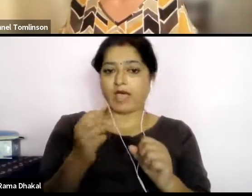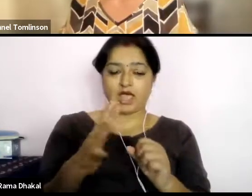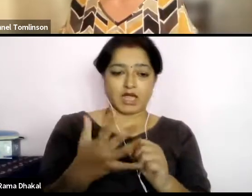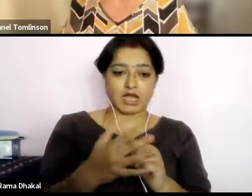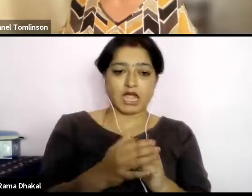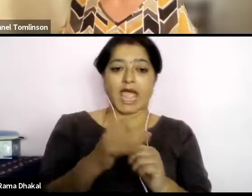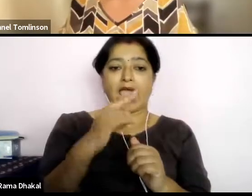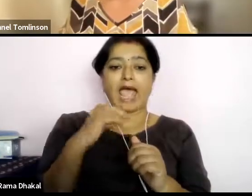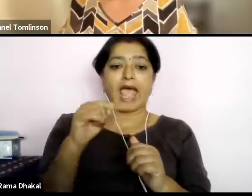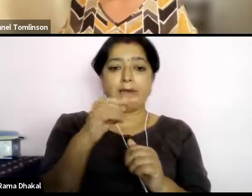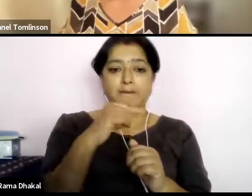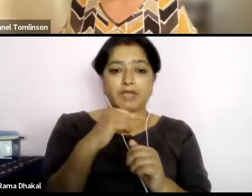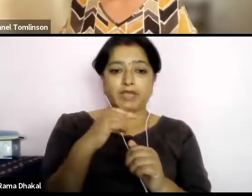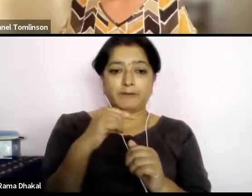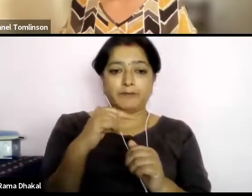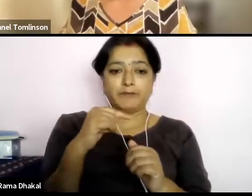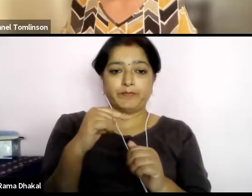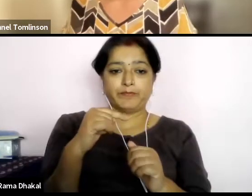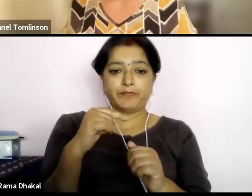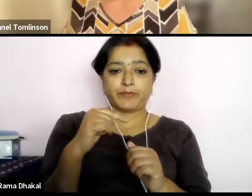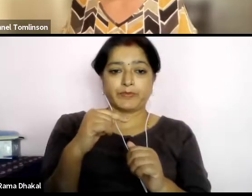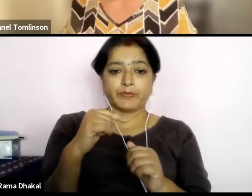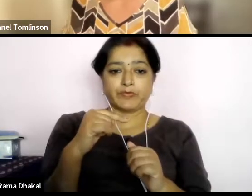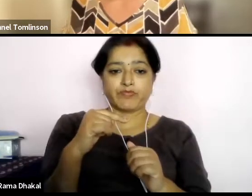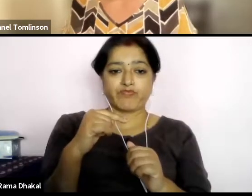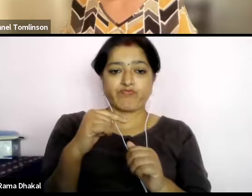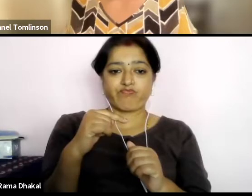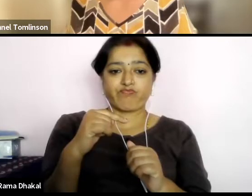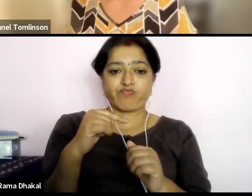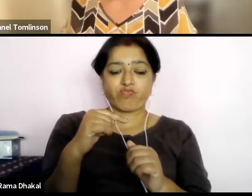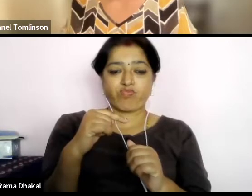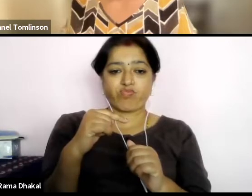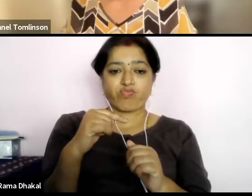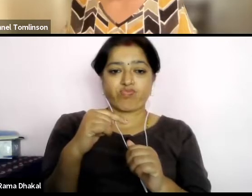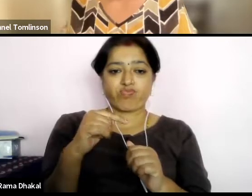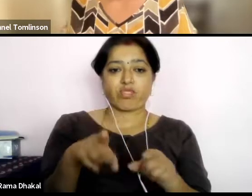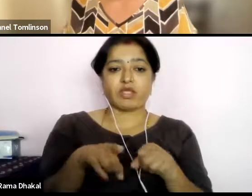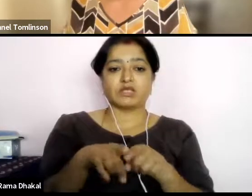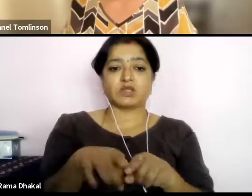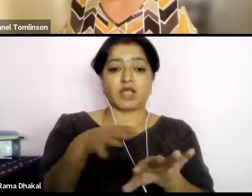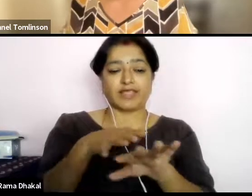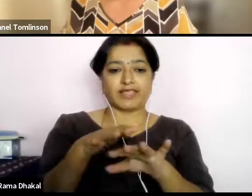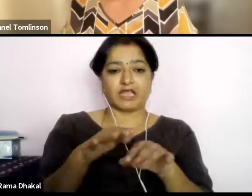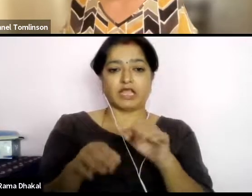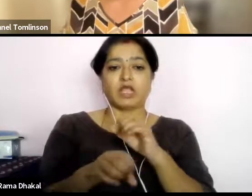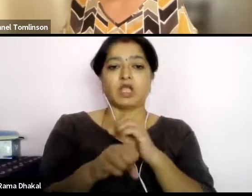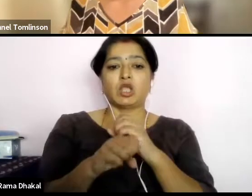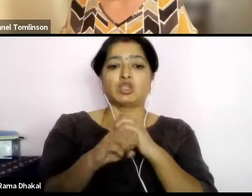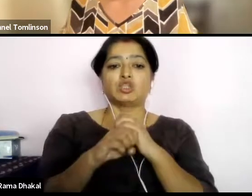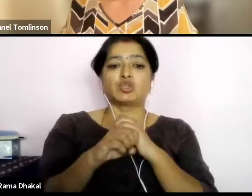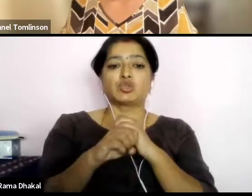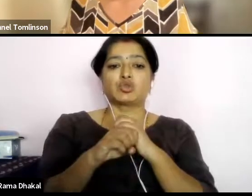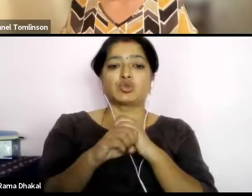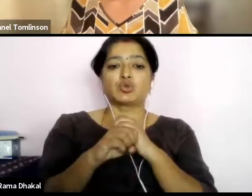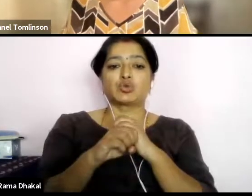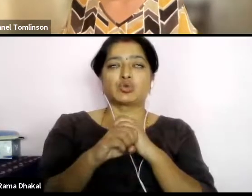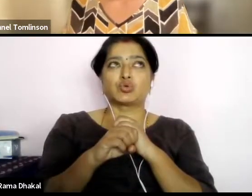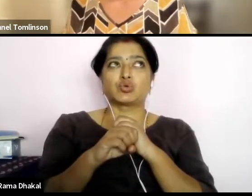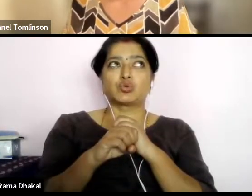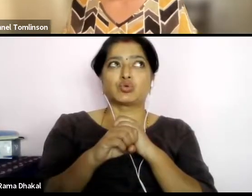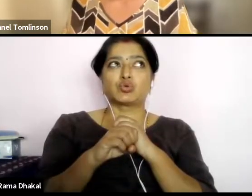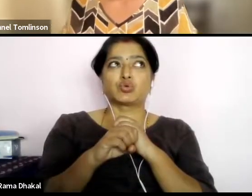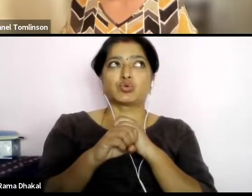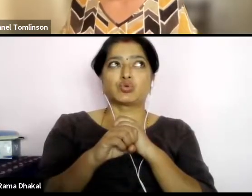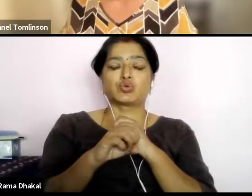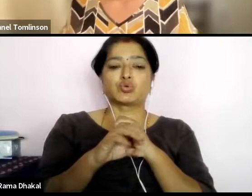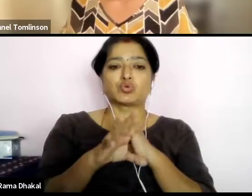we are not fully funded. Our organization is not fully funded, so we are not able to hire tutors or give them a